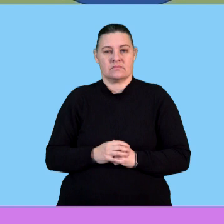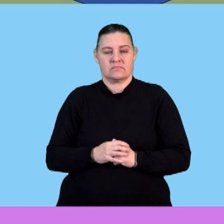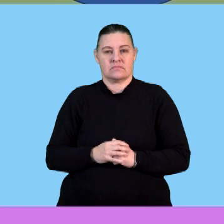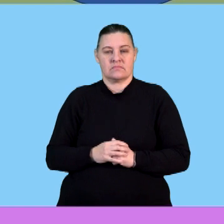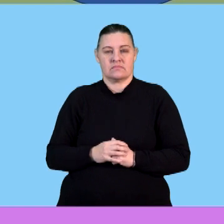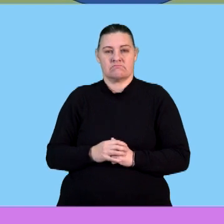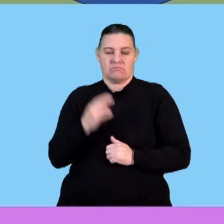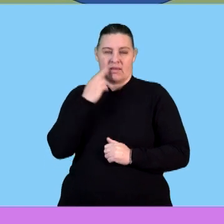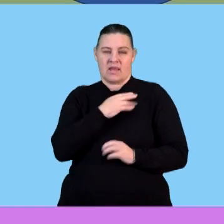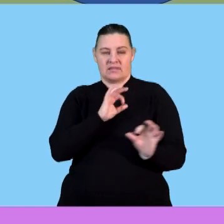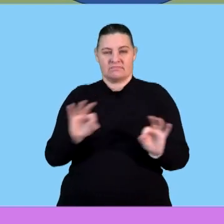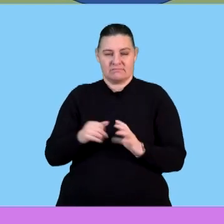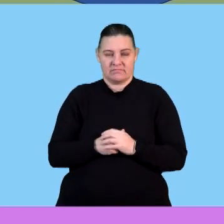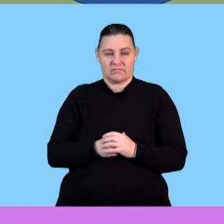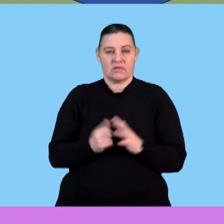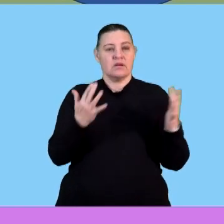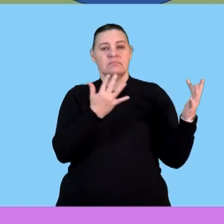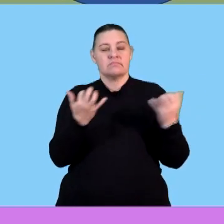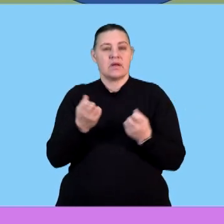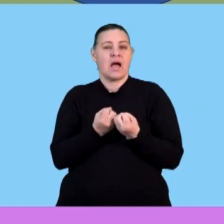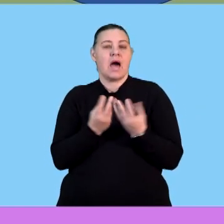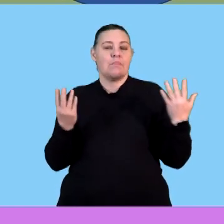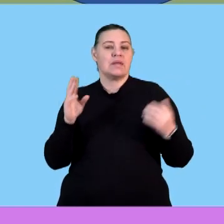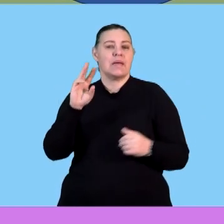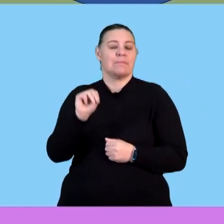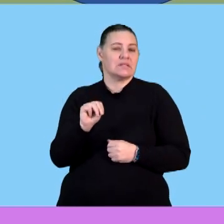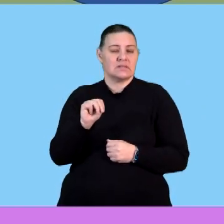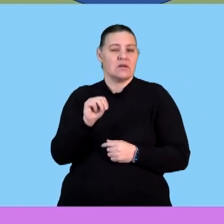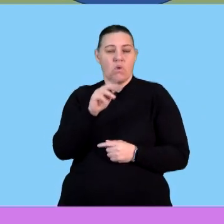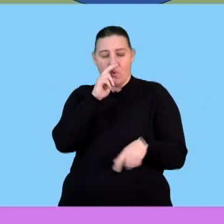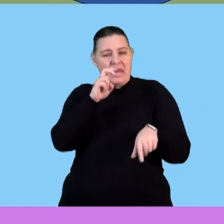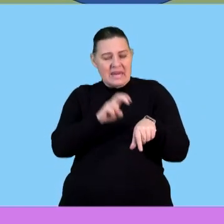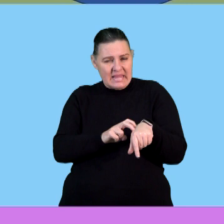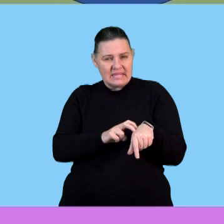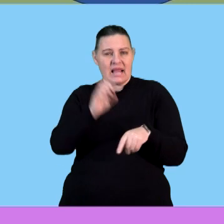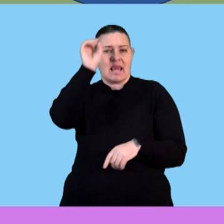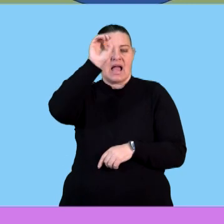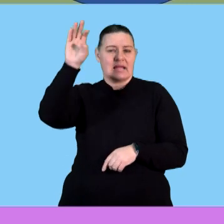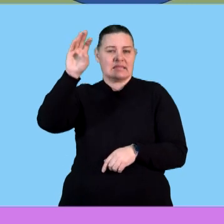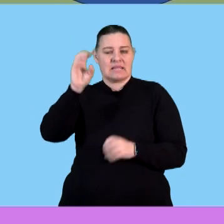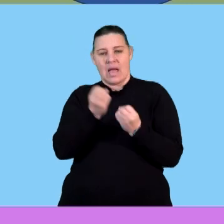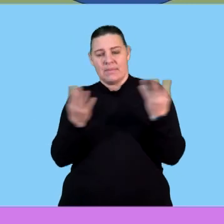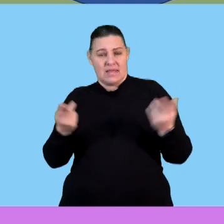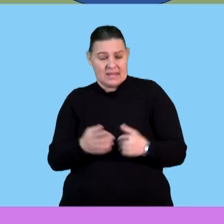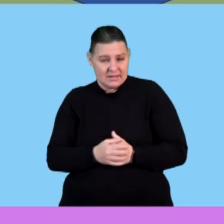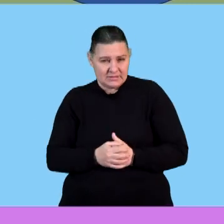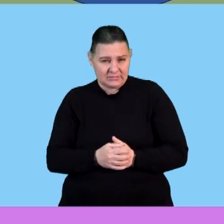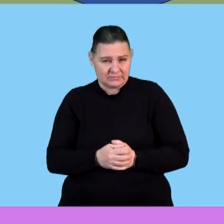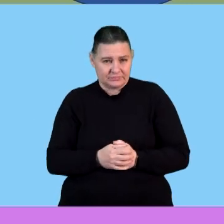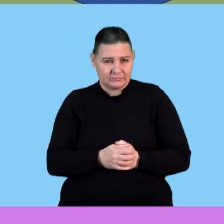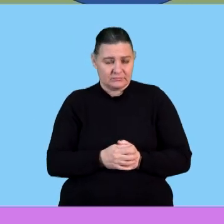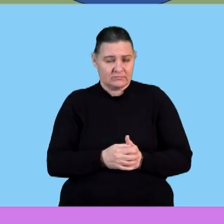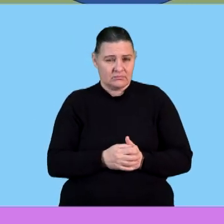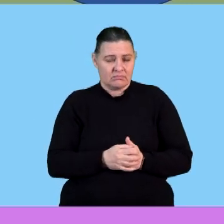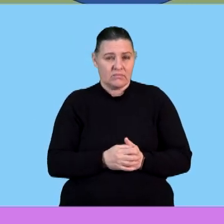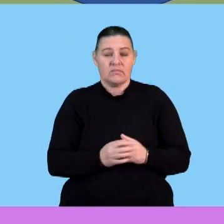there. Nice. Calculate how many meters of lights he will need. All right, meters. He will need